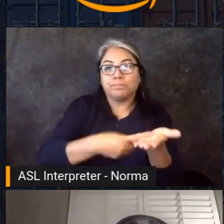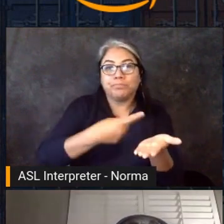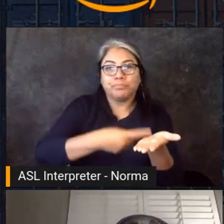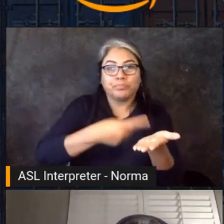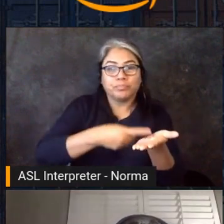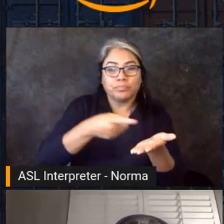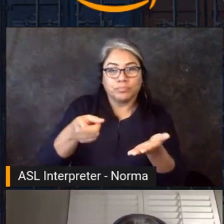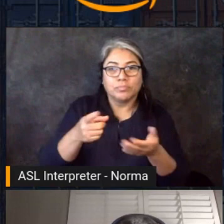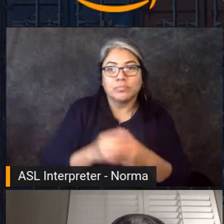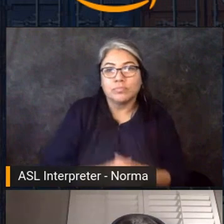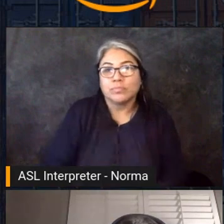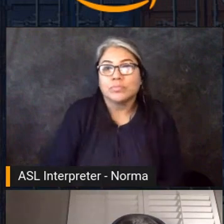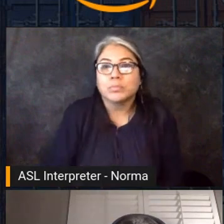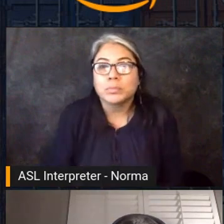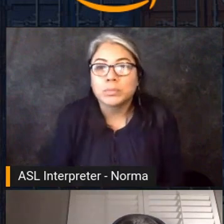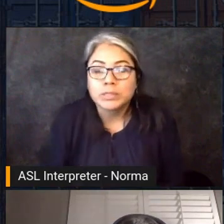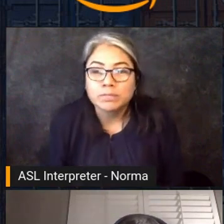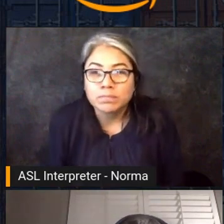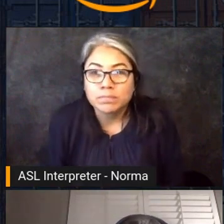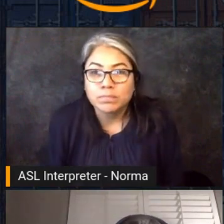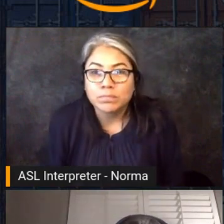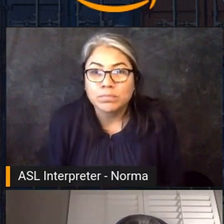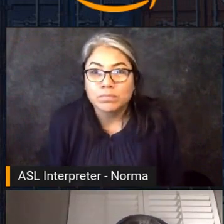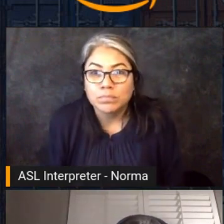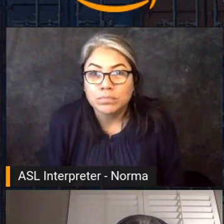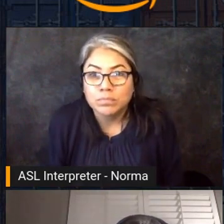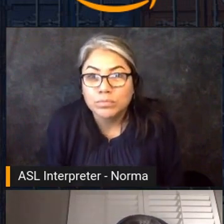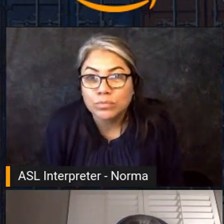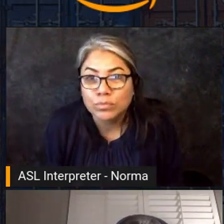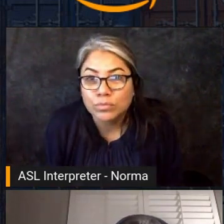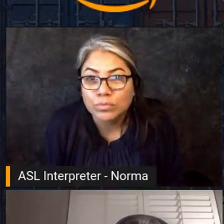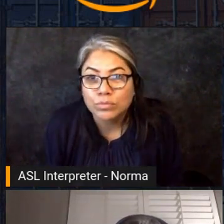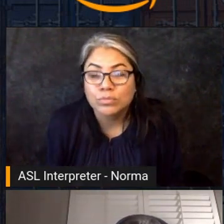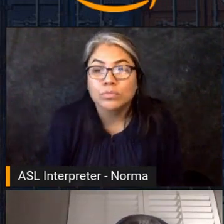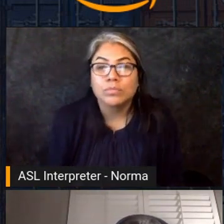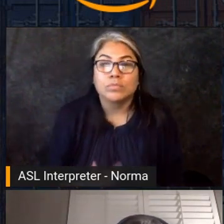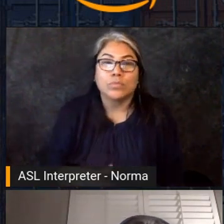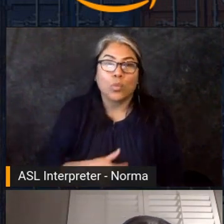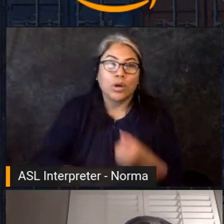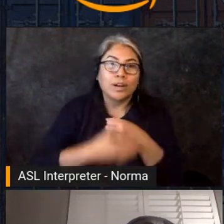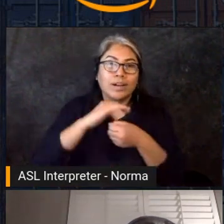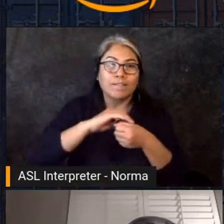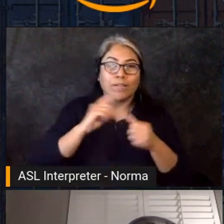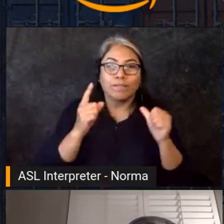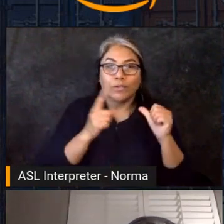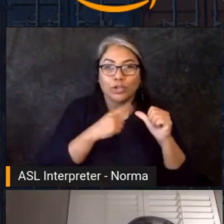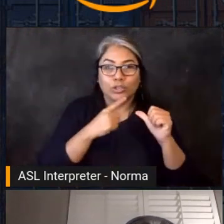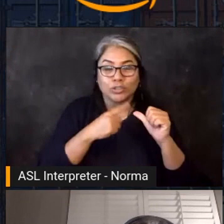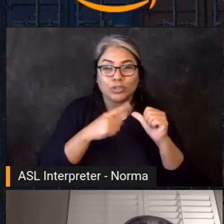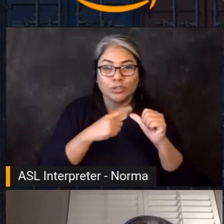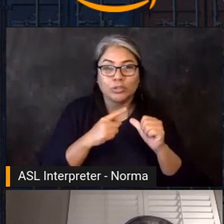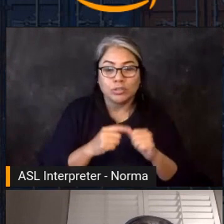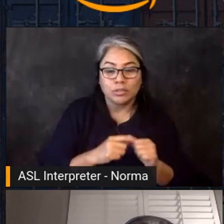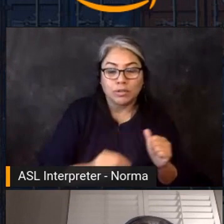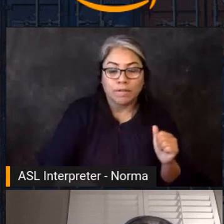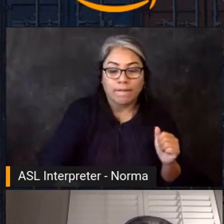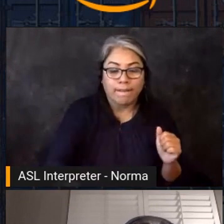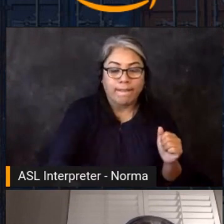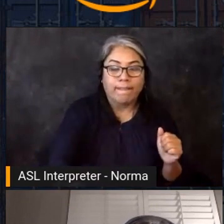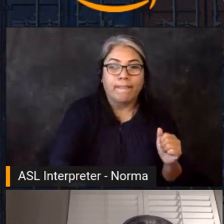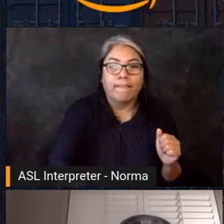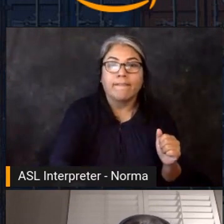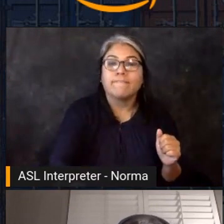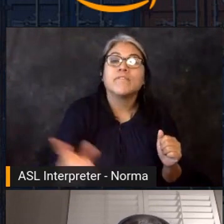CloudWatch. Specifically, we're going to take a look at container insights. And while we took a look earlier at that overall application